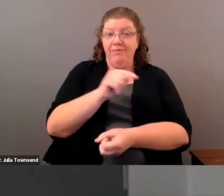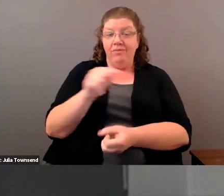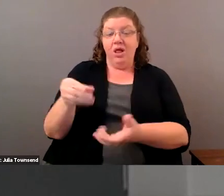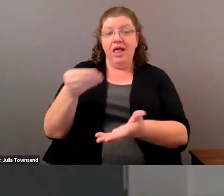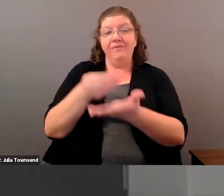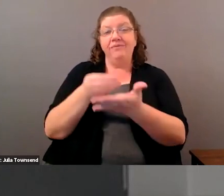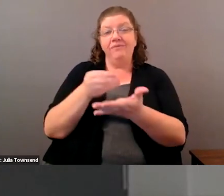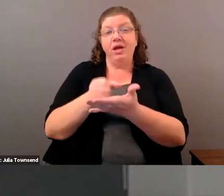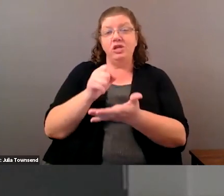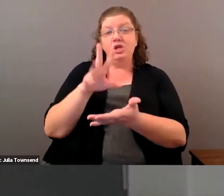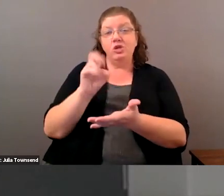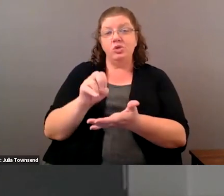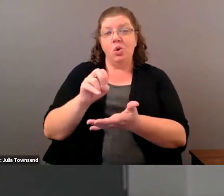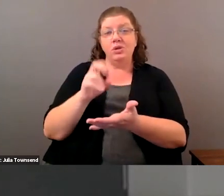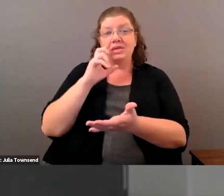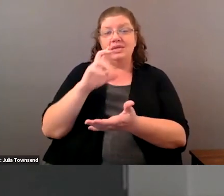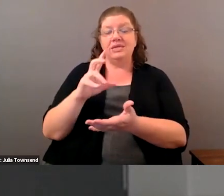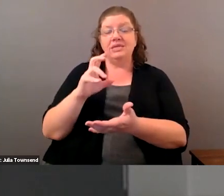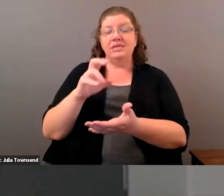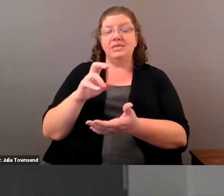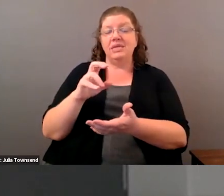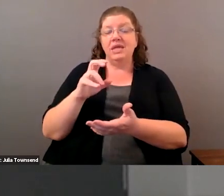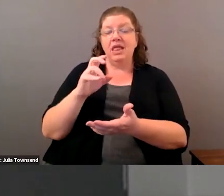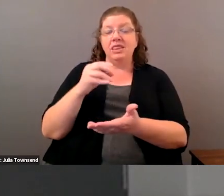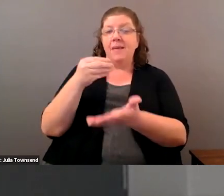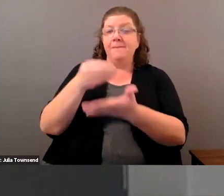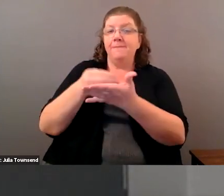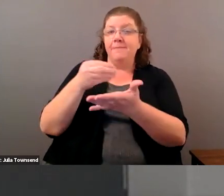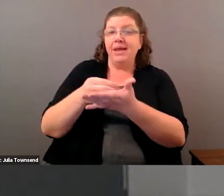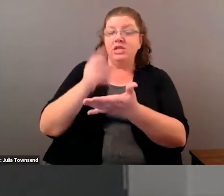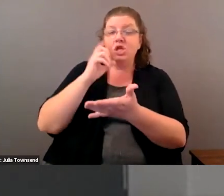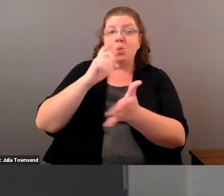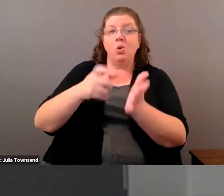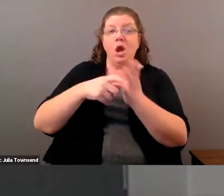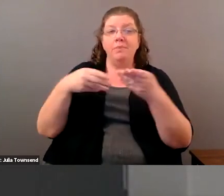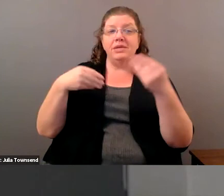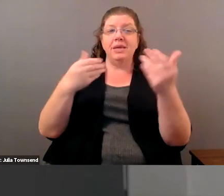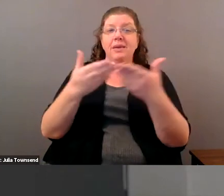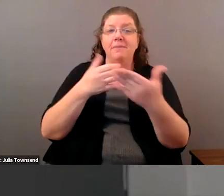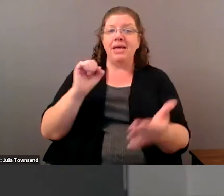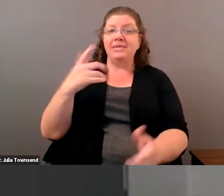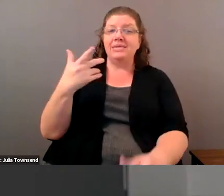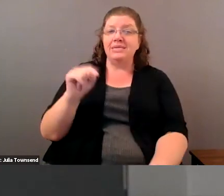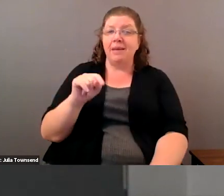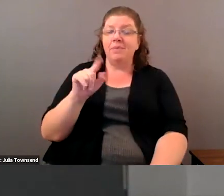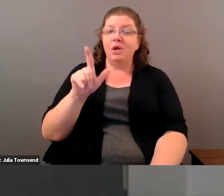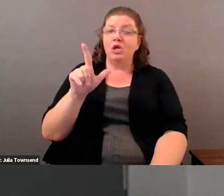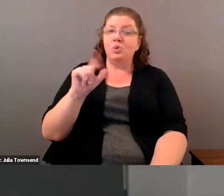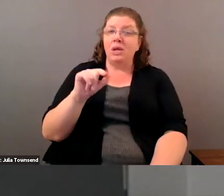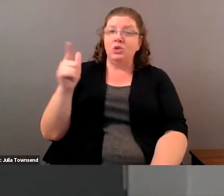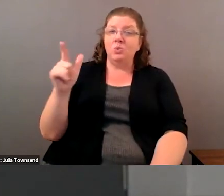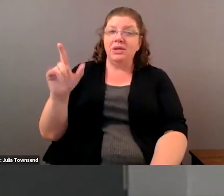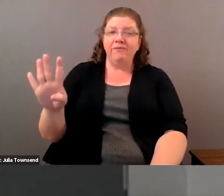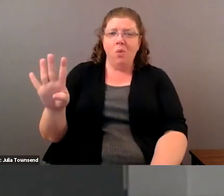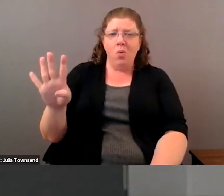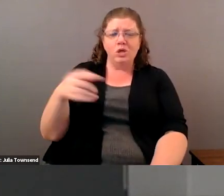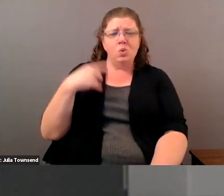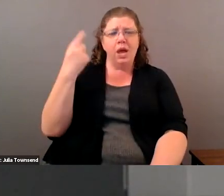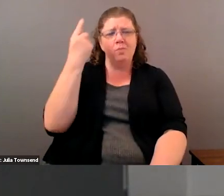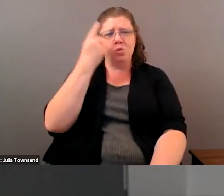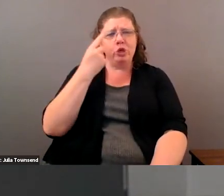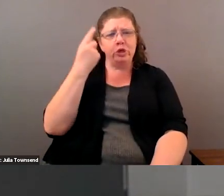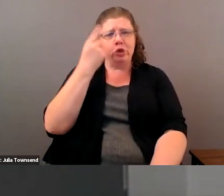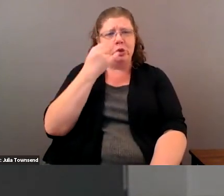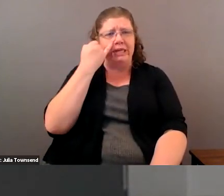sources are the ESSER 3 monies, which are required to be spent by September 2024. So I'm wondering if it